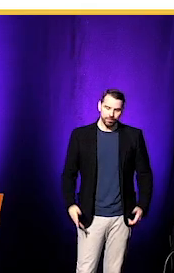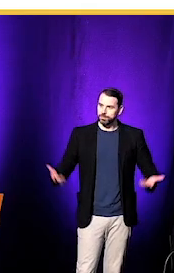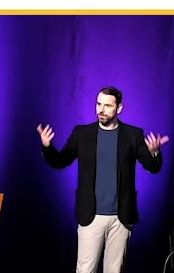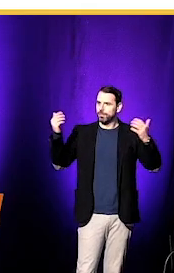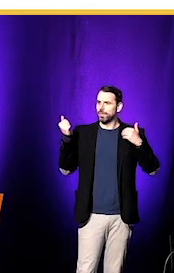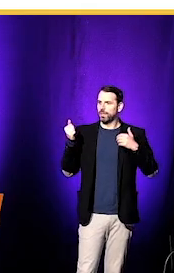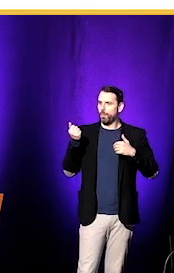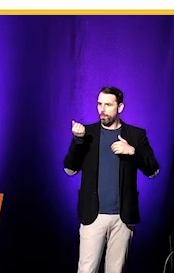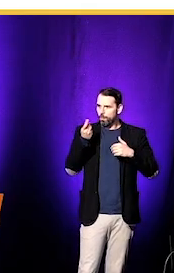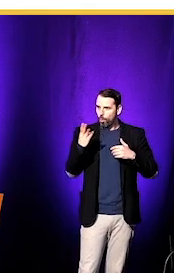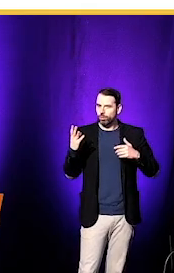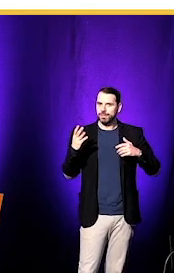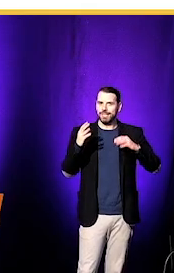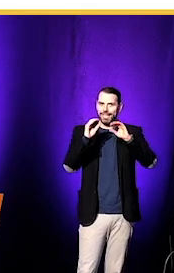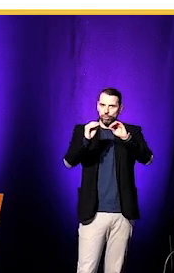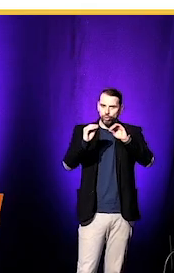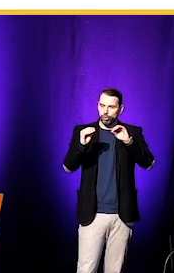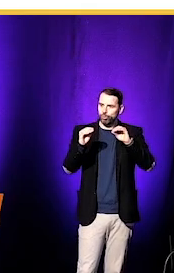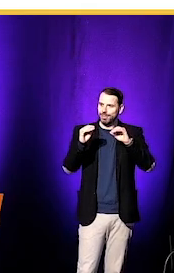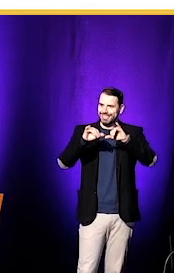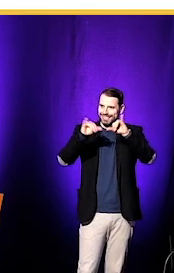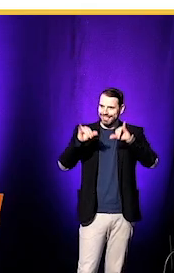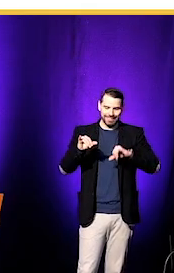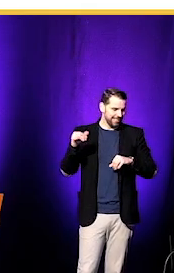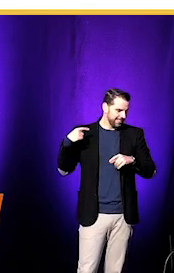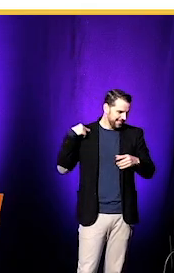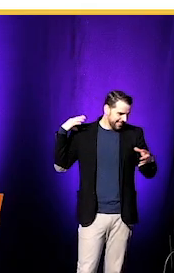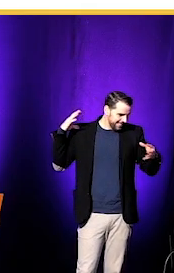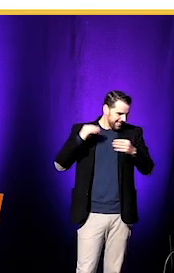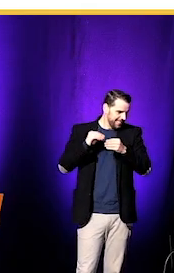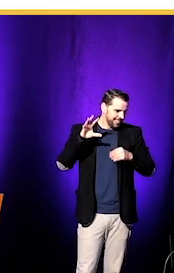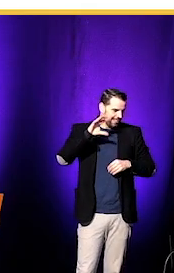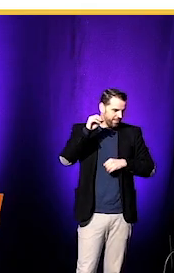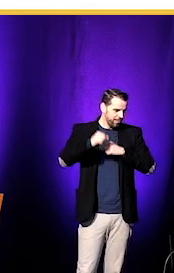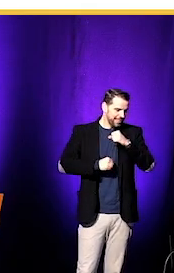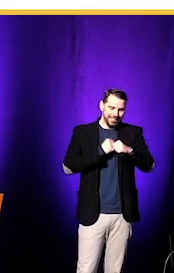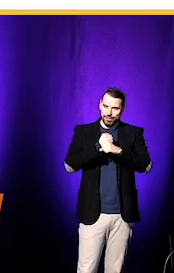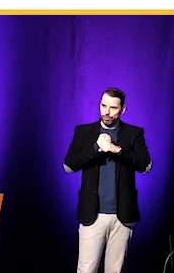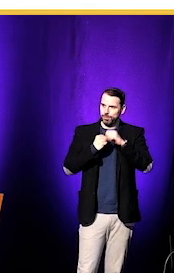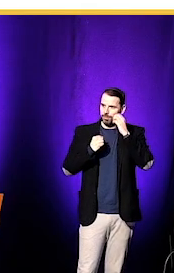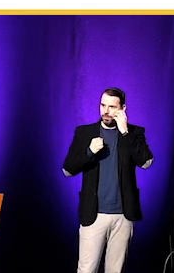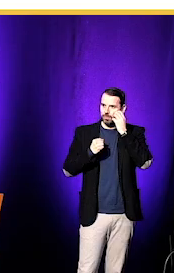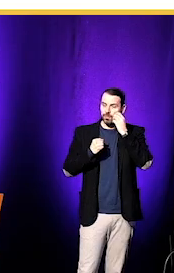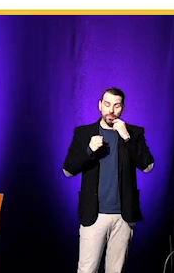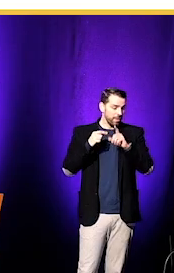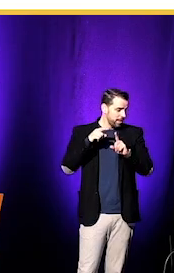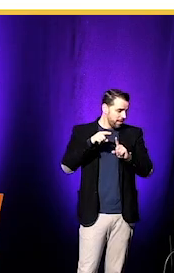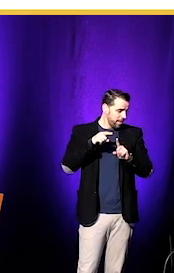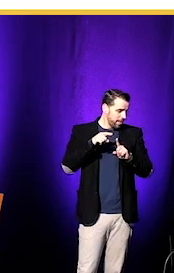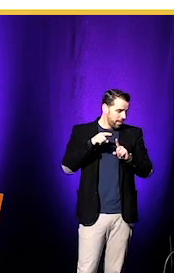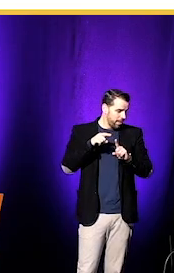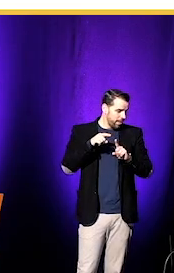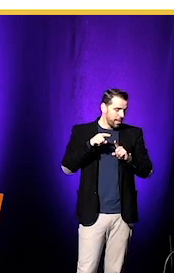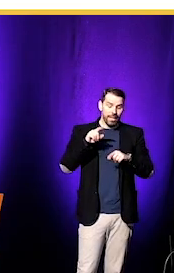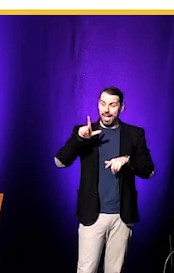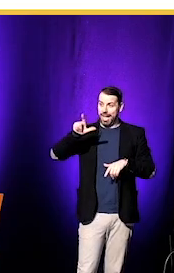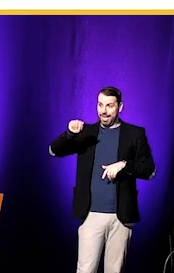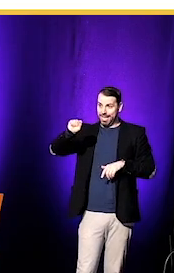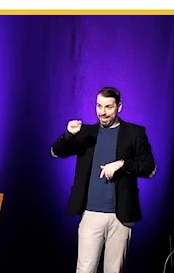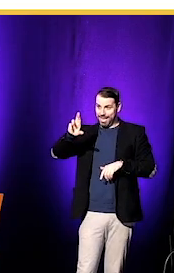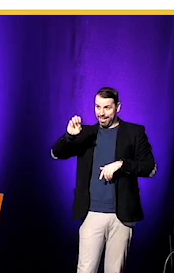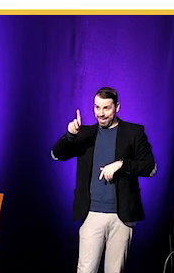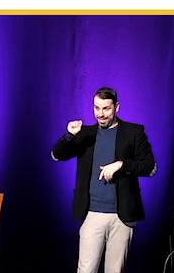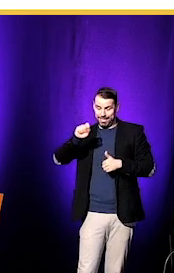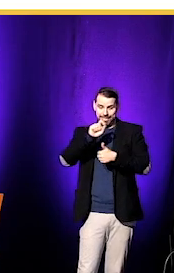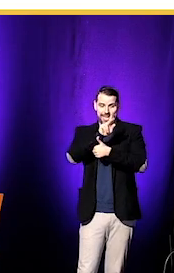educational systems, each spanning 15 years running simultaneously while I was at UCLA. The UCLA Las Redes, a K-5